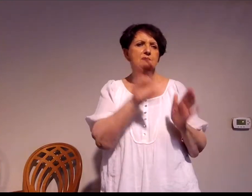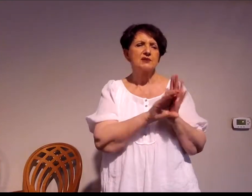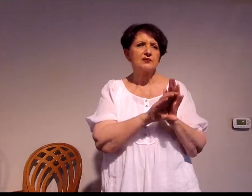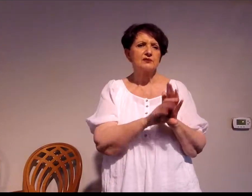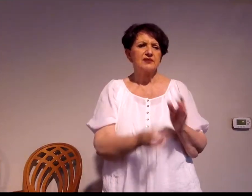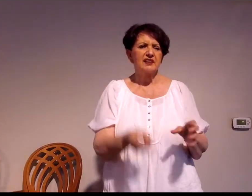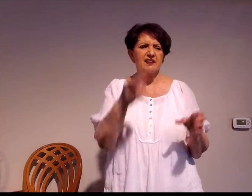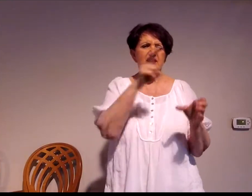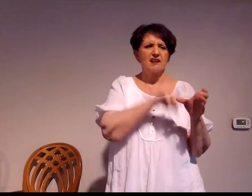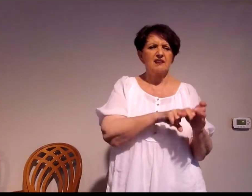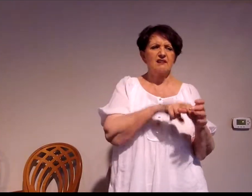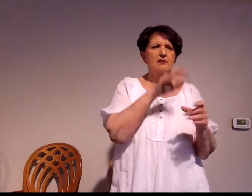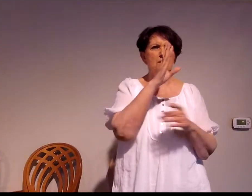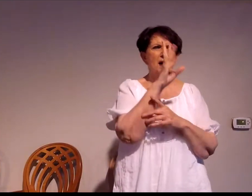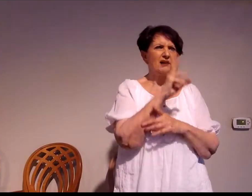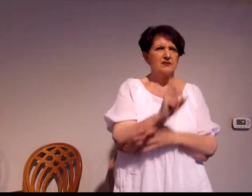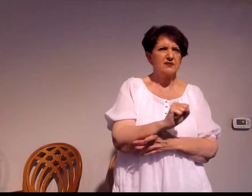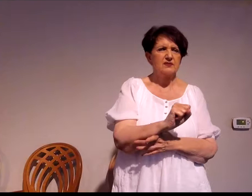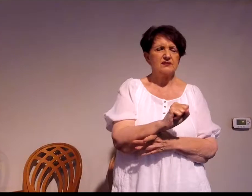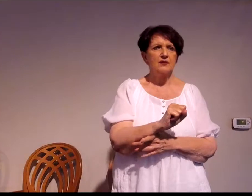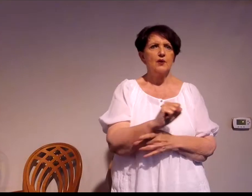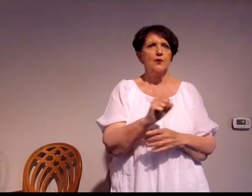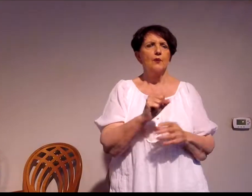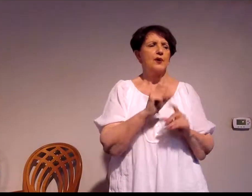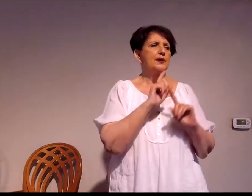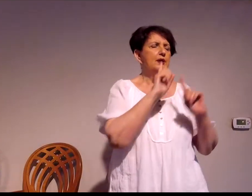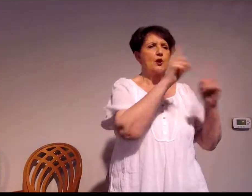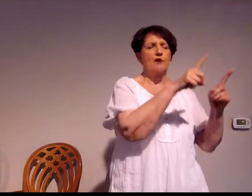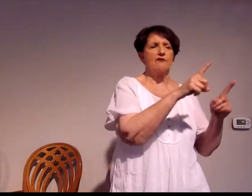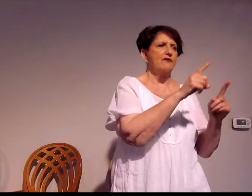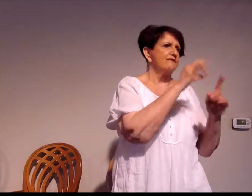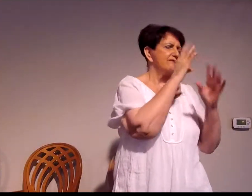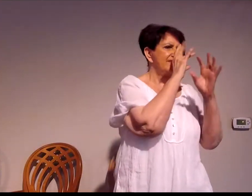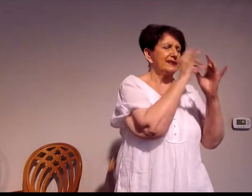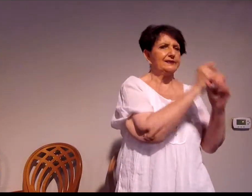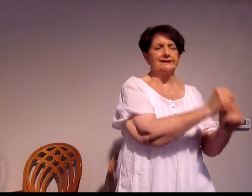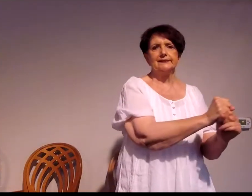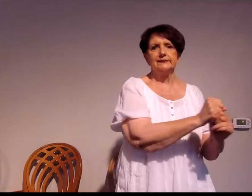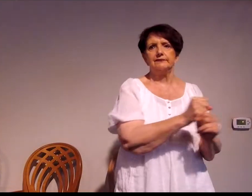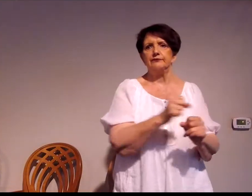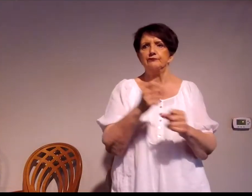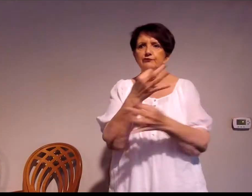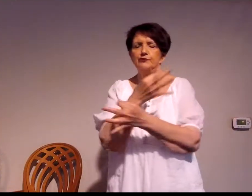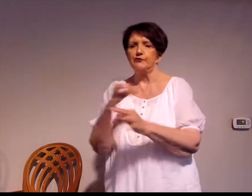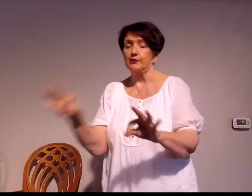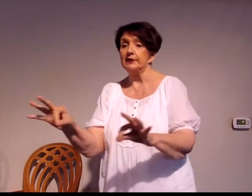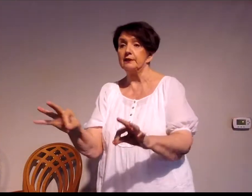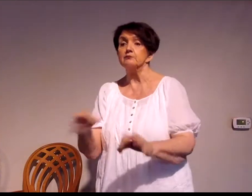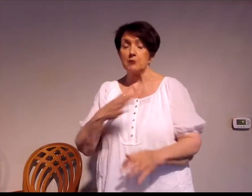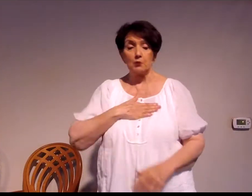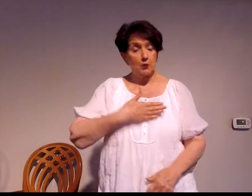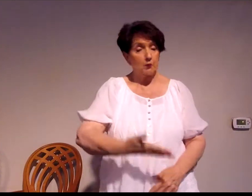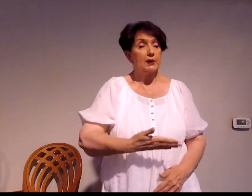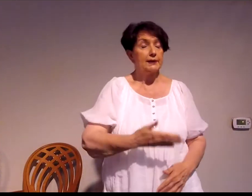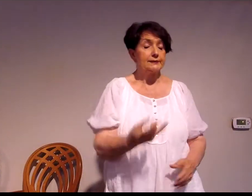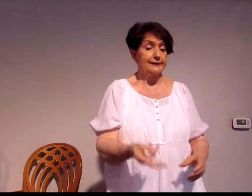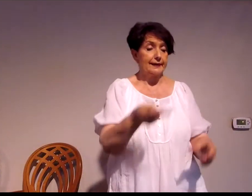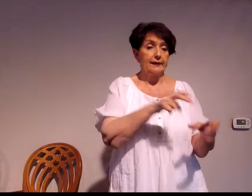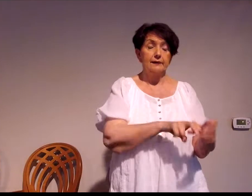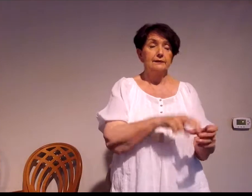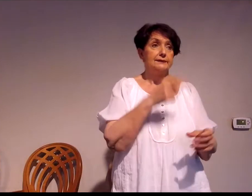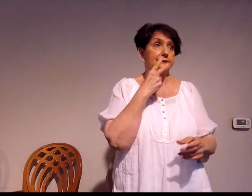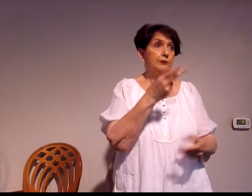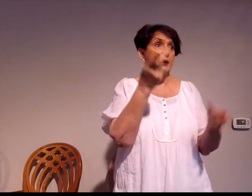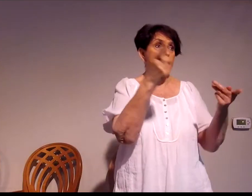bus. We're just going to get on this bus and we're going to go from fantasy to freedom. We don't know what it looks like. We don't know where we're end up, but we're willing to get on this bus and see where it takes us,